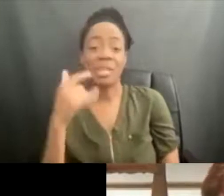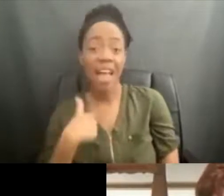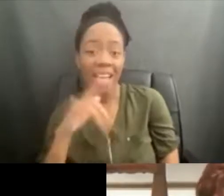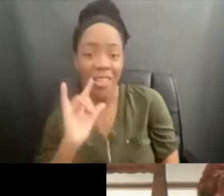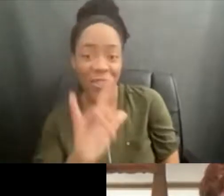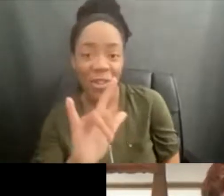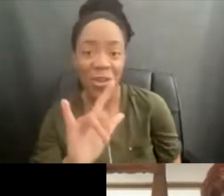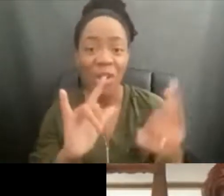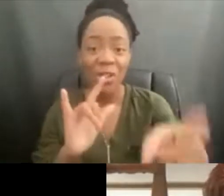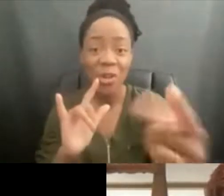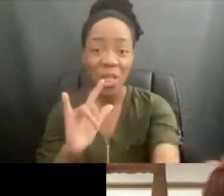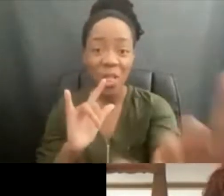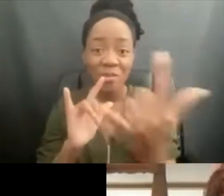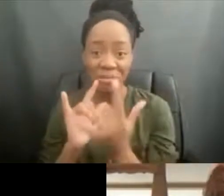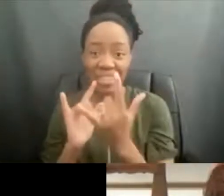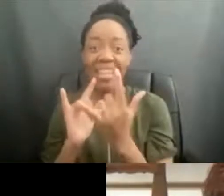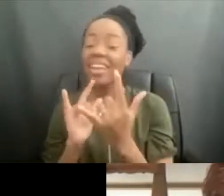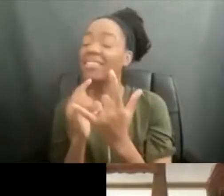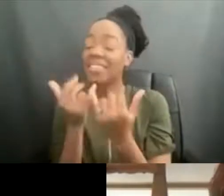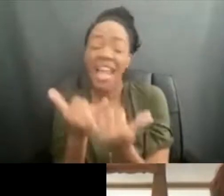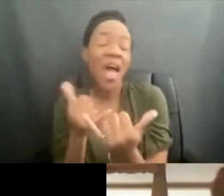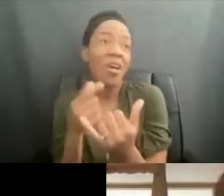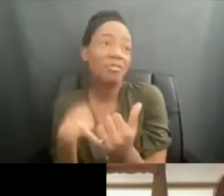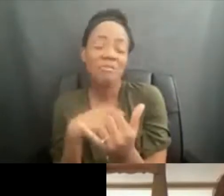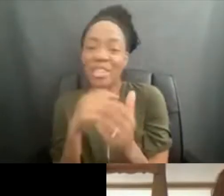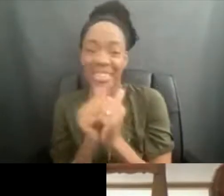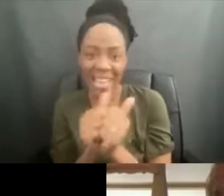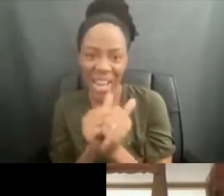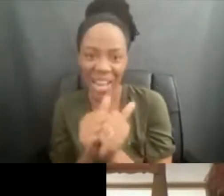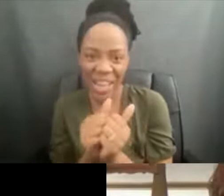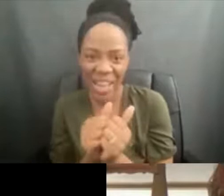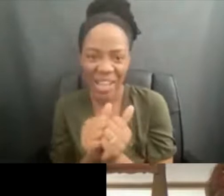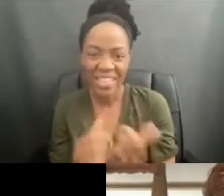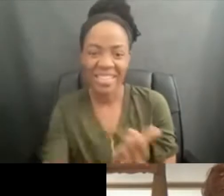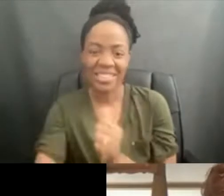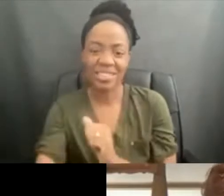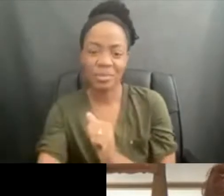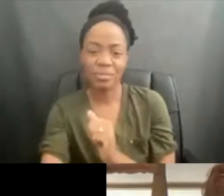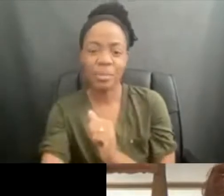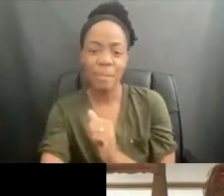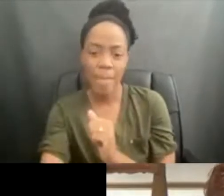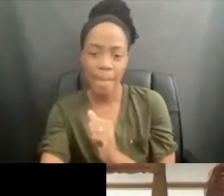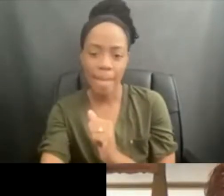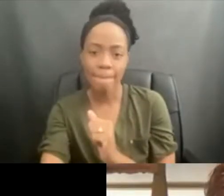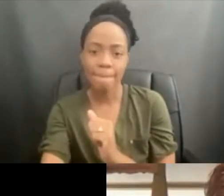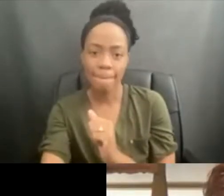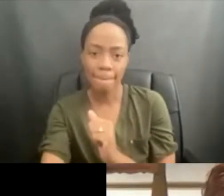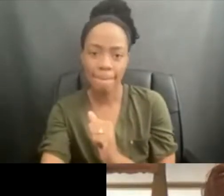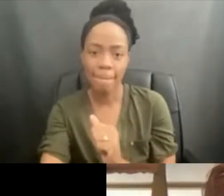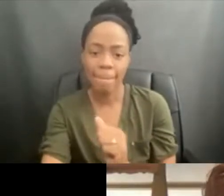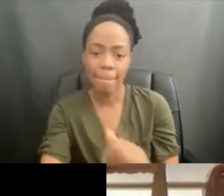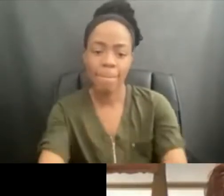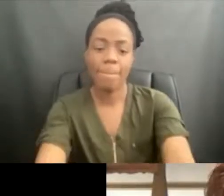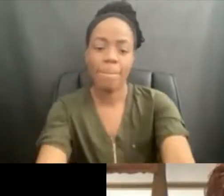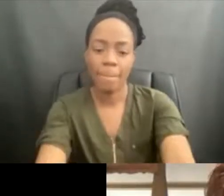you love me. And here we all are together. What could be better? Oh, I love that. I love